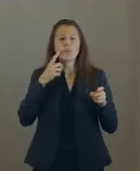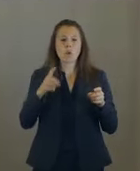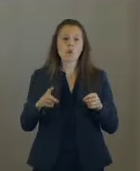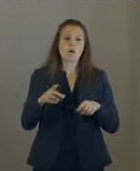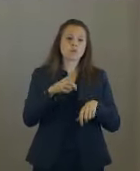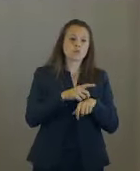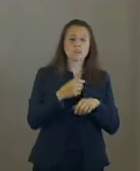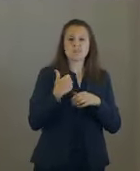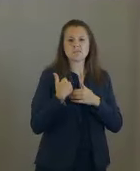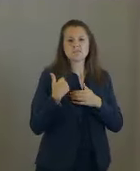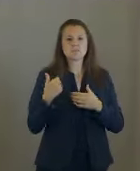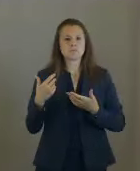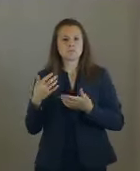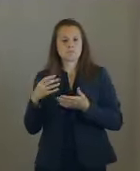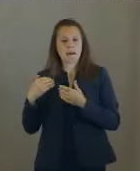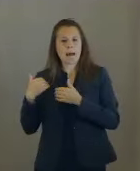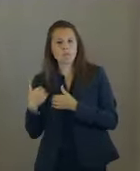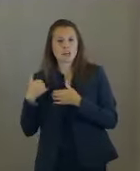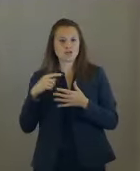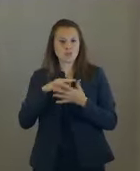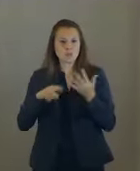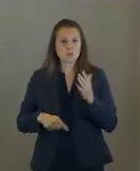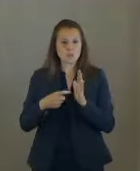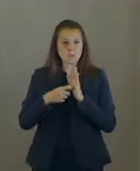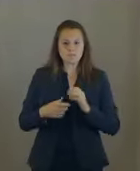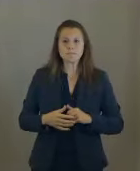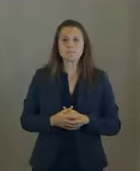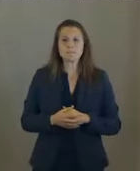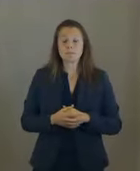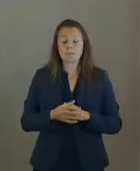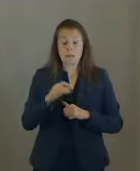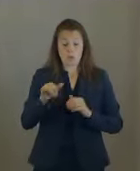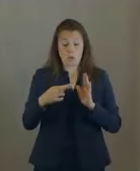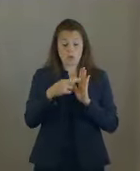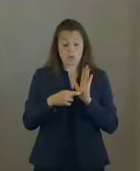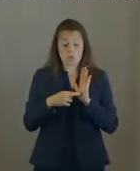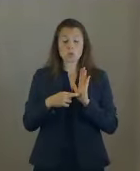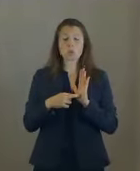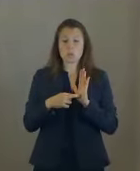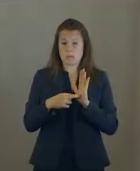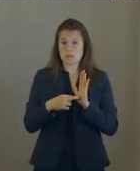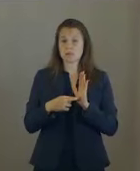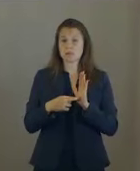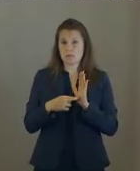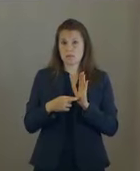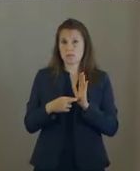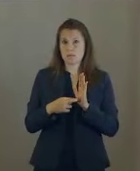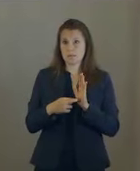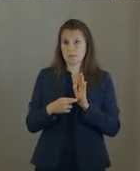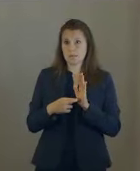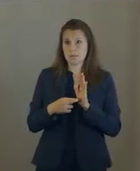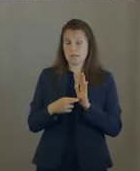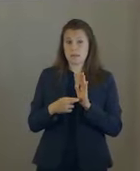and obligations of the Department. These rules were amended last